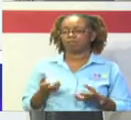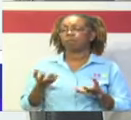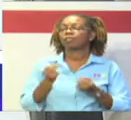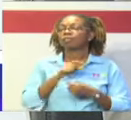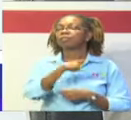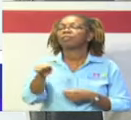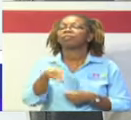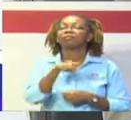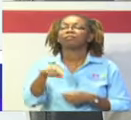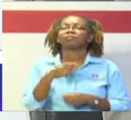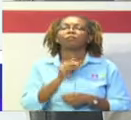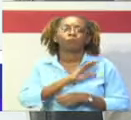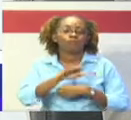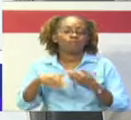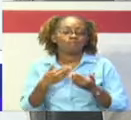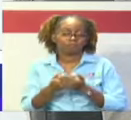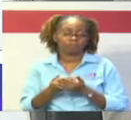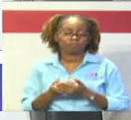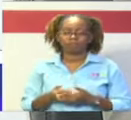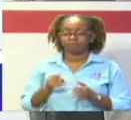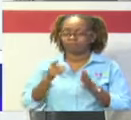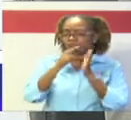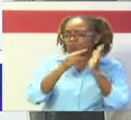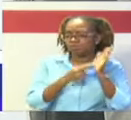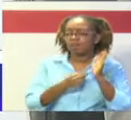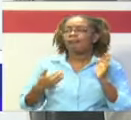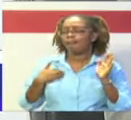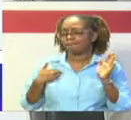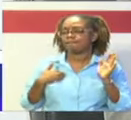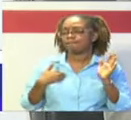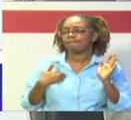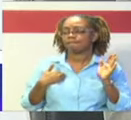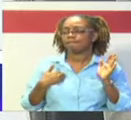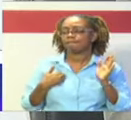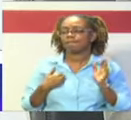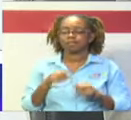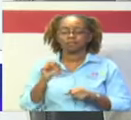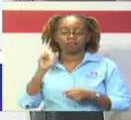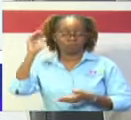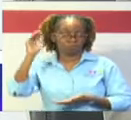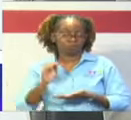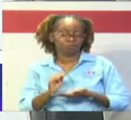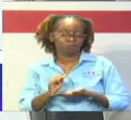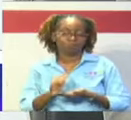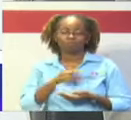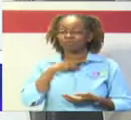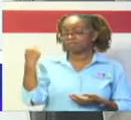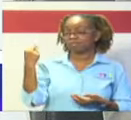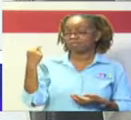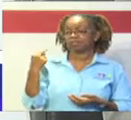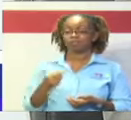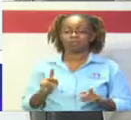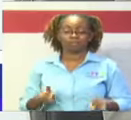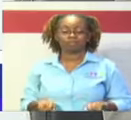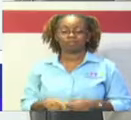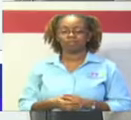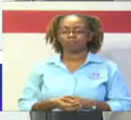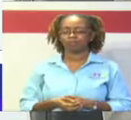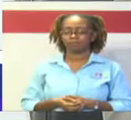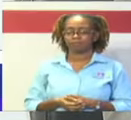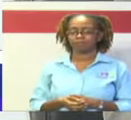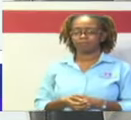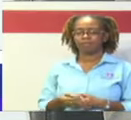the protocols that are currently in place for reducing the risk of someone with disease boarding the airplane in the